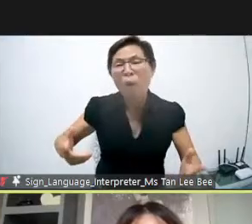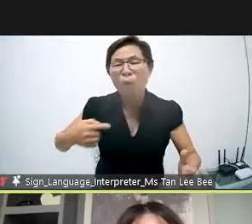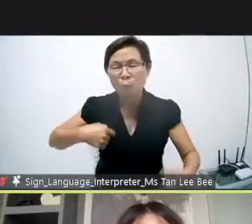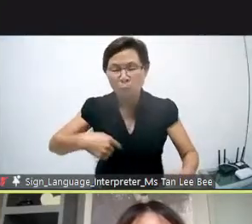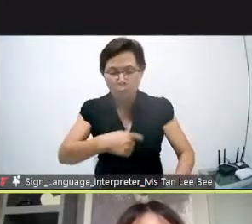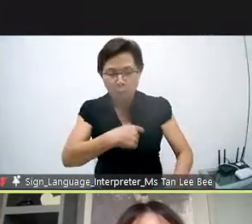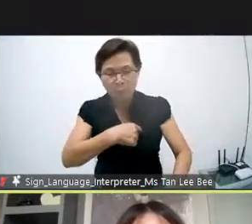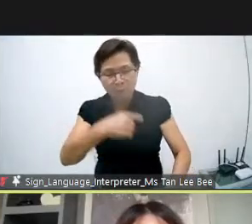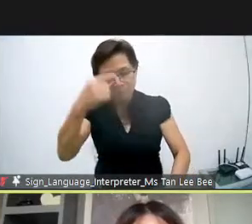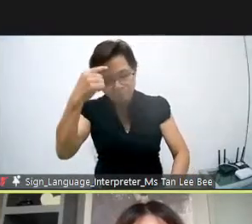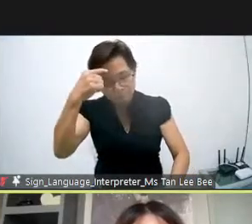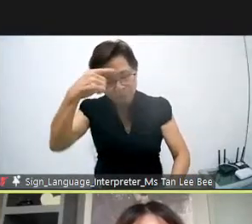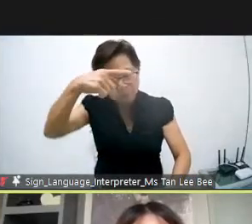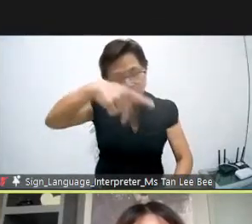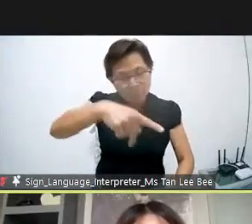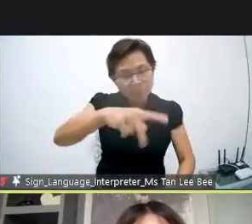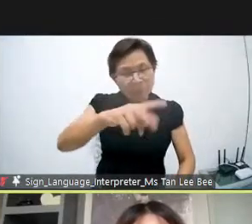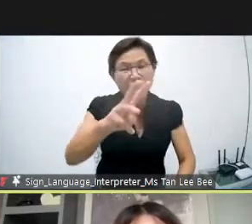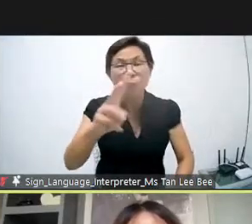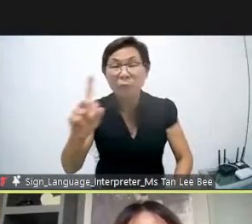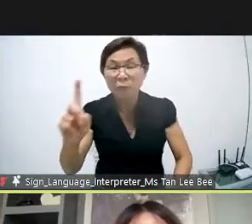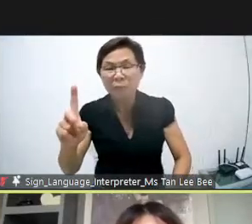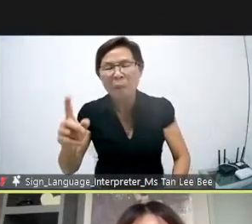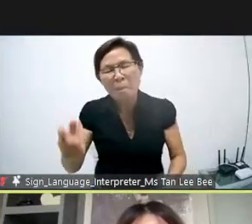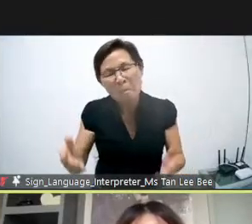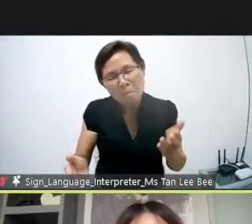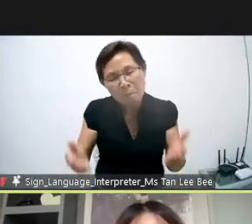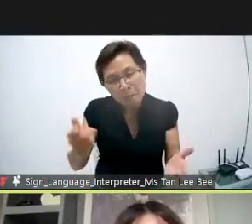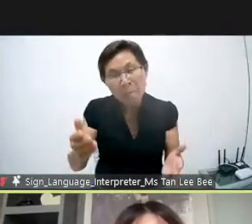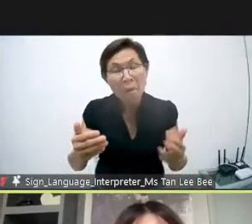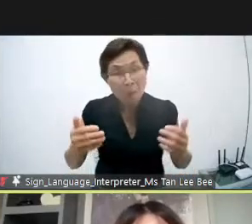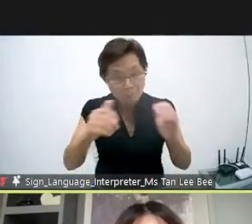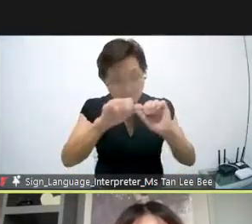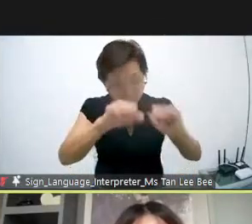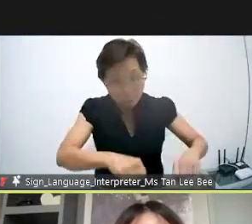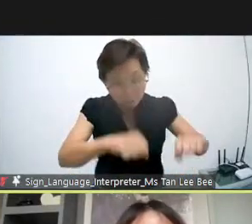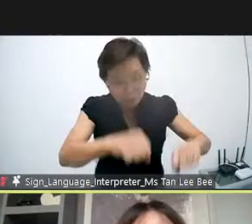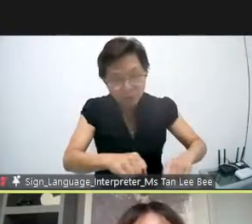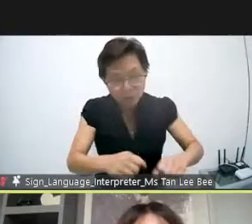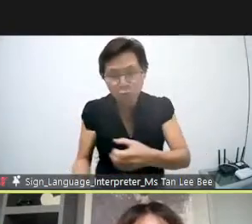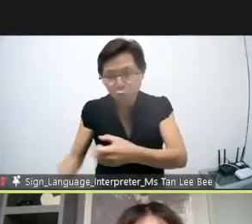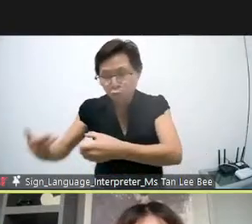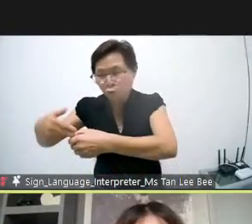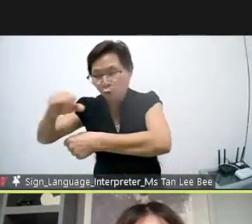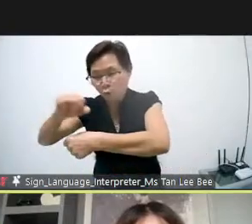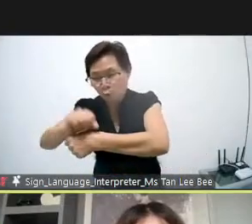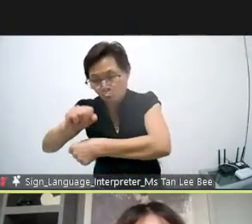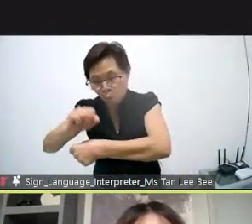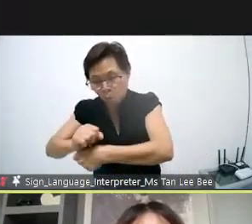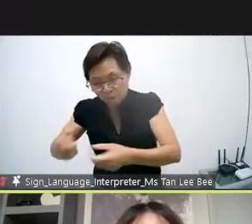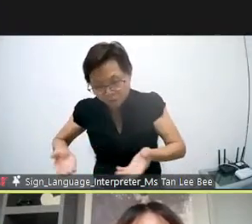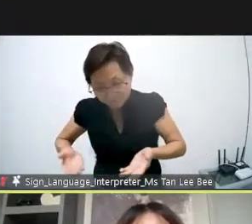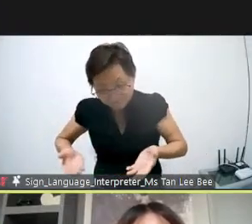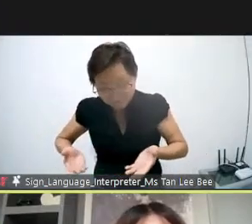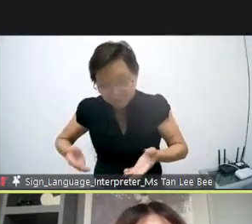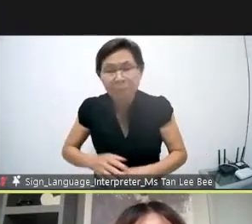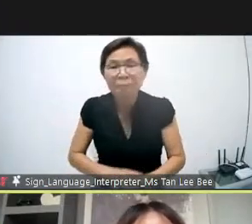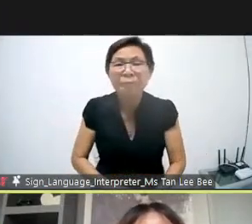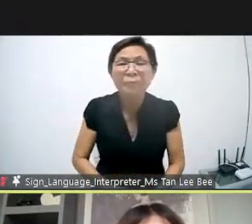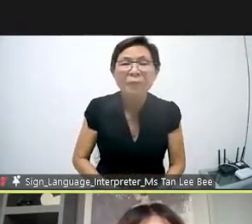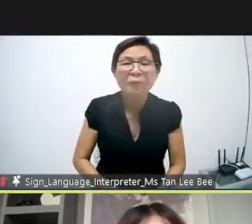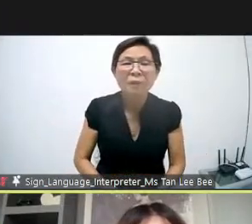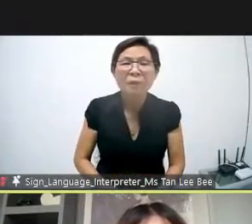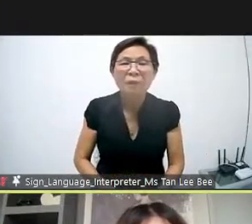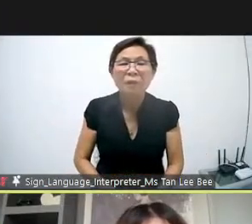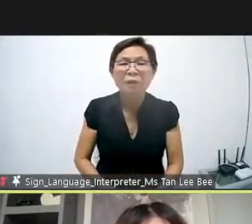think PWDs might have ability to do this kind of job. So in